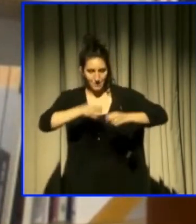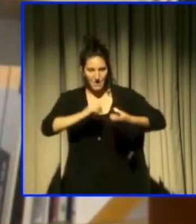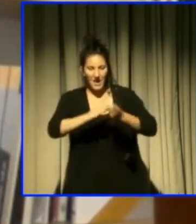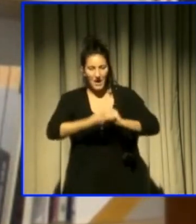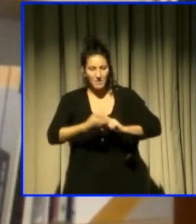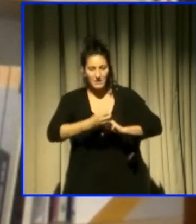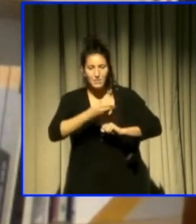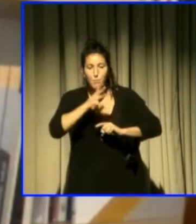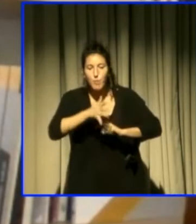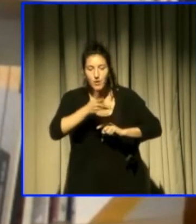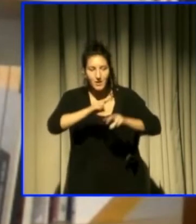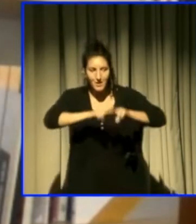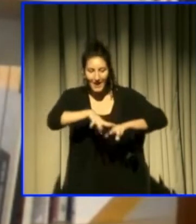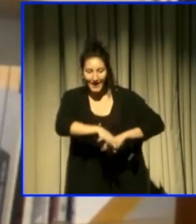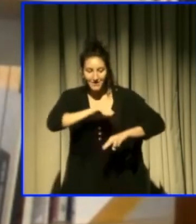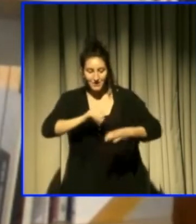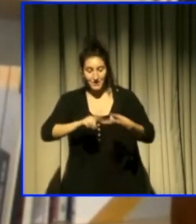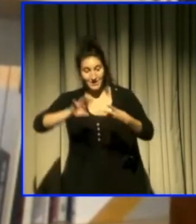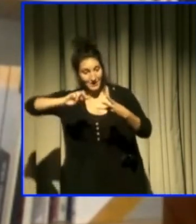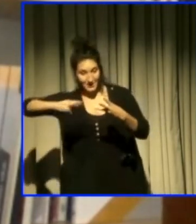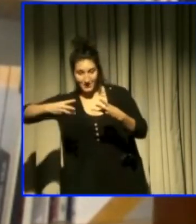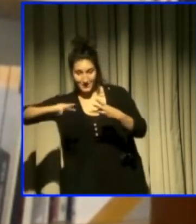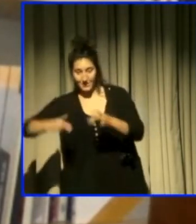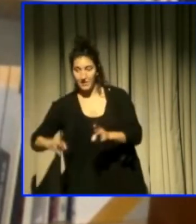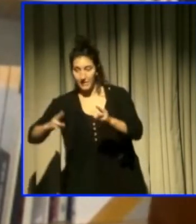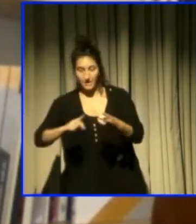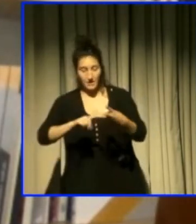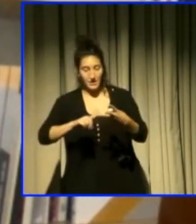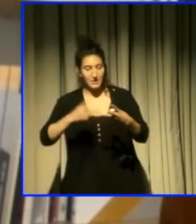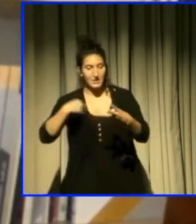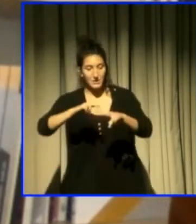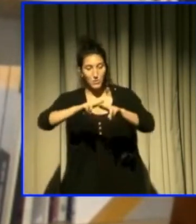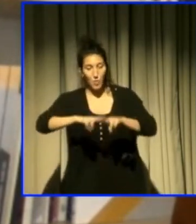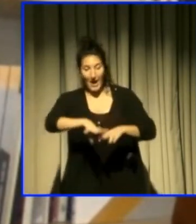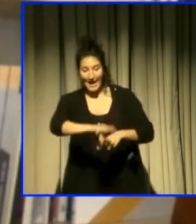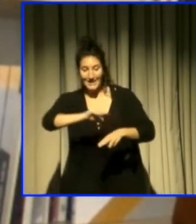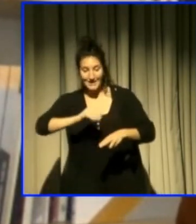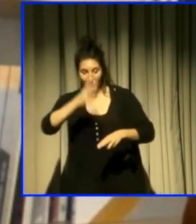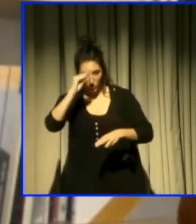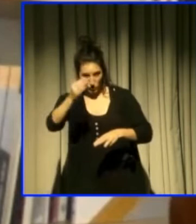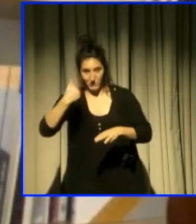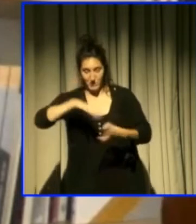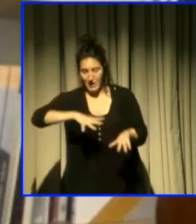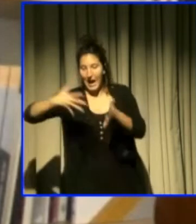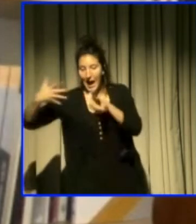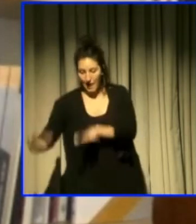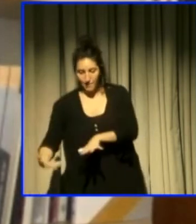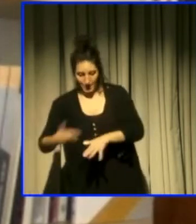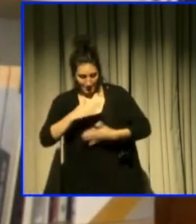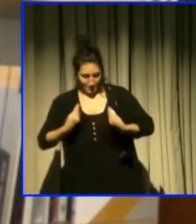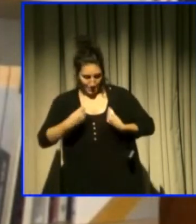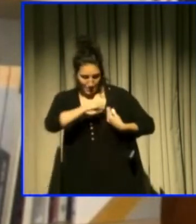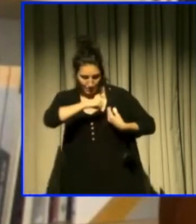the third one is then applying your trend insights into your daily life or your professional life for any type of challenge that